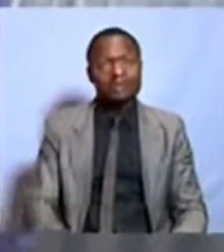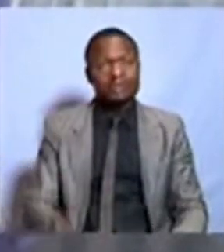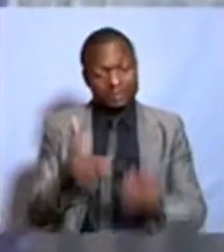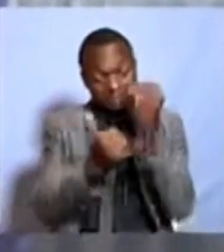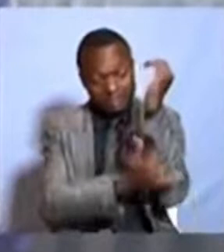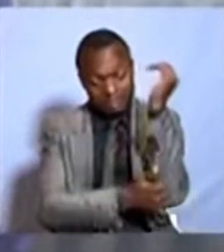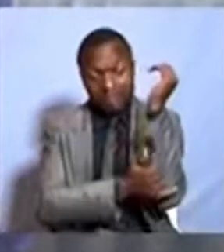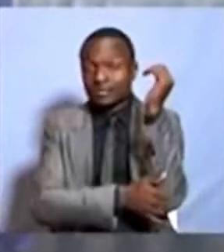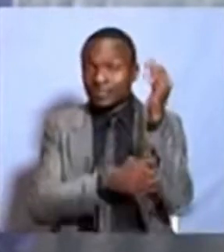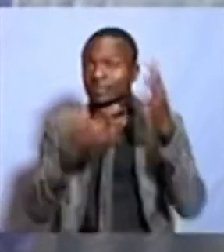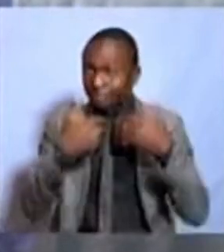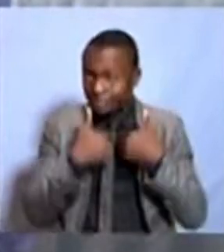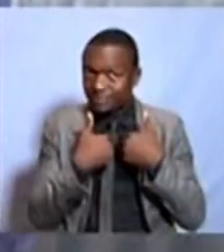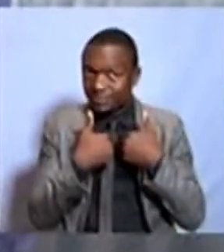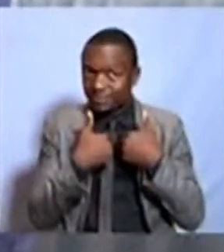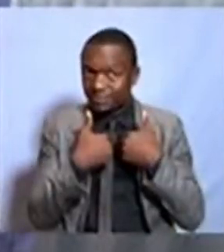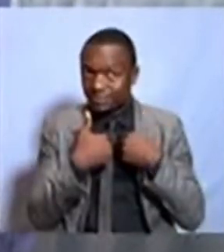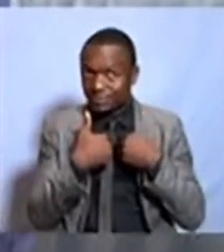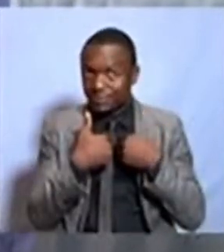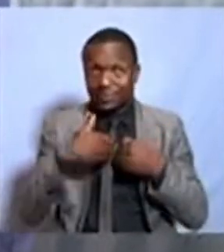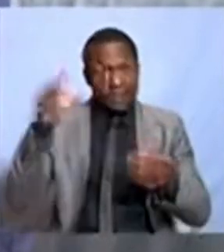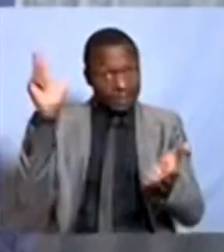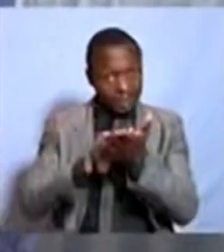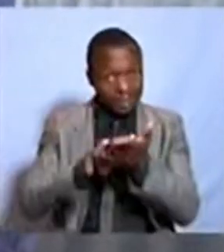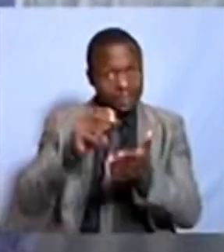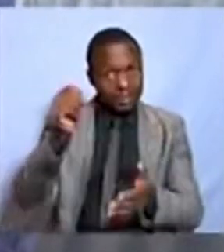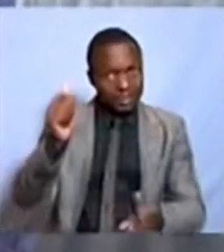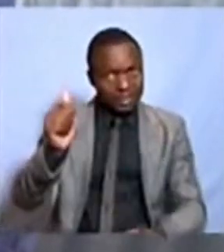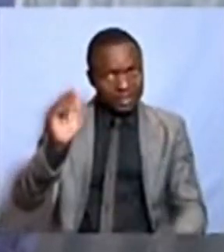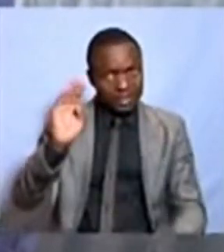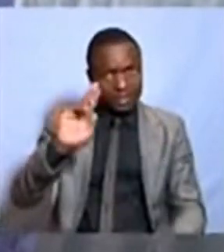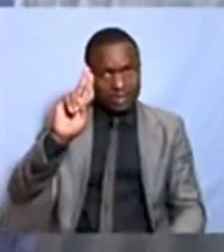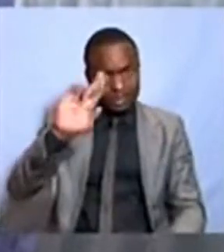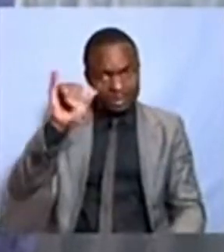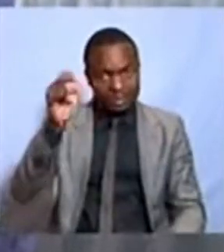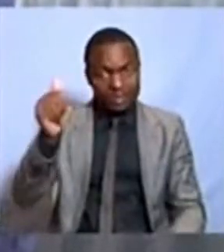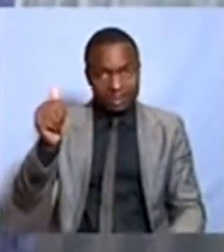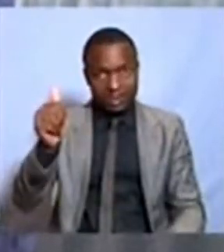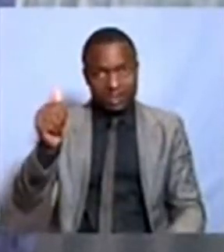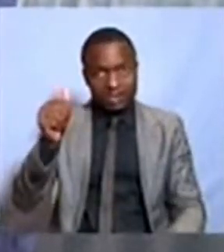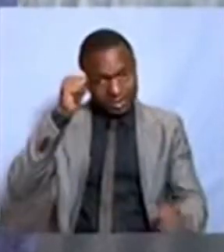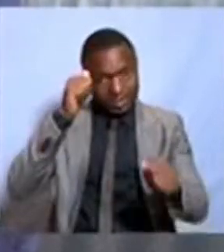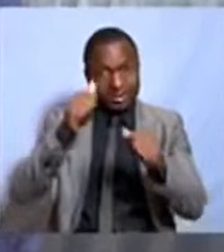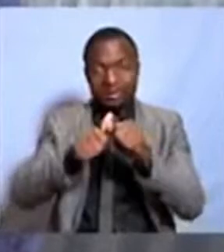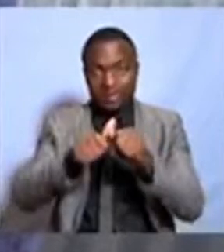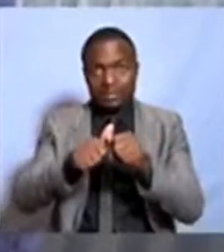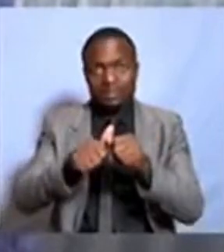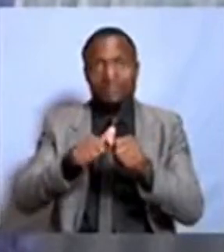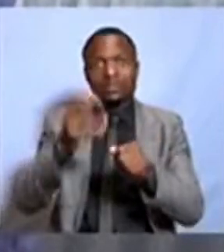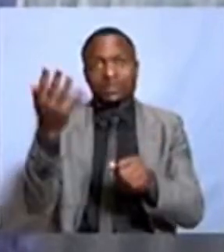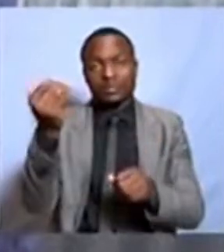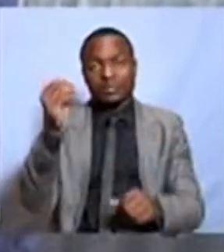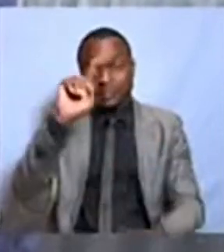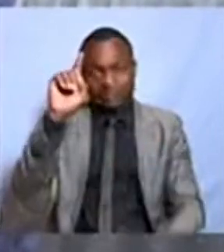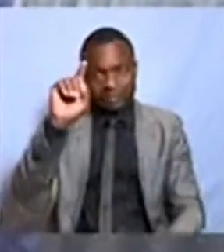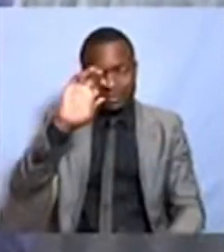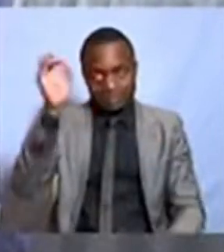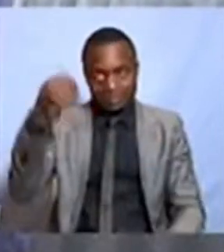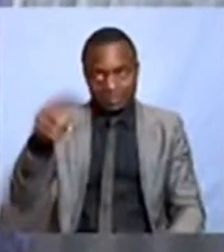country, we have signed the Abuja Declaration, which requires that 15% of our national budget should go to